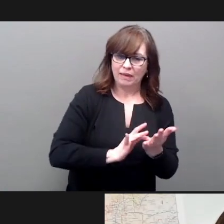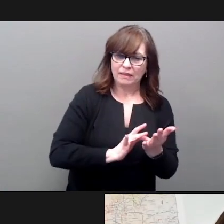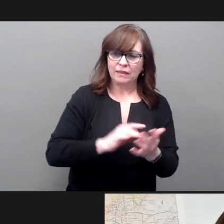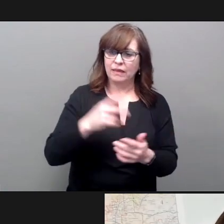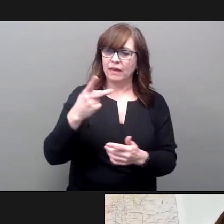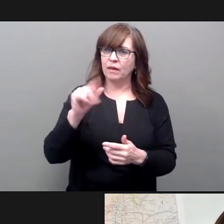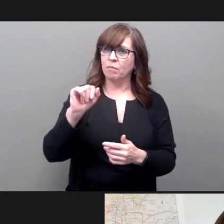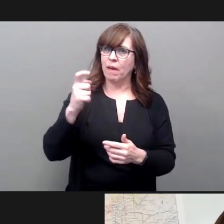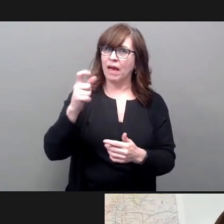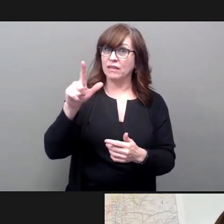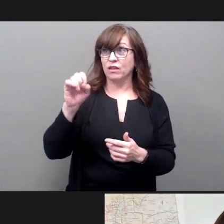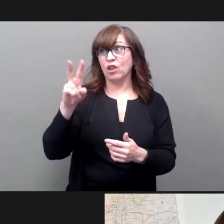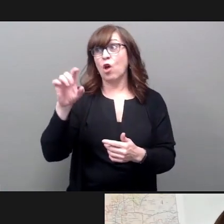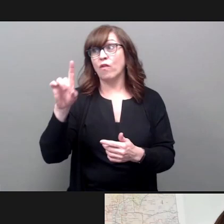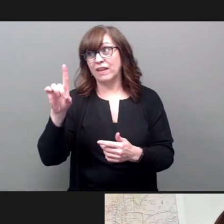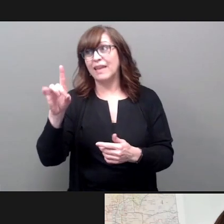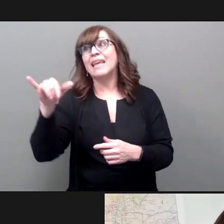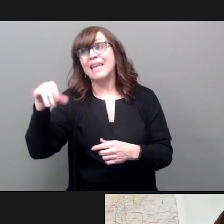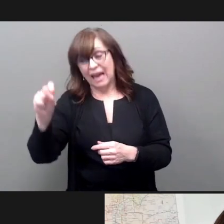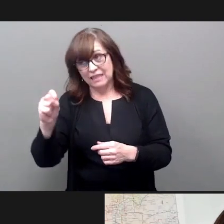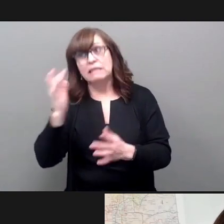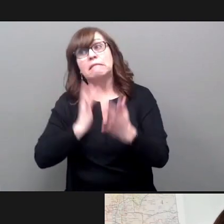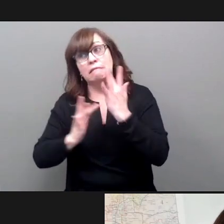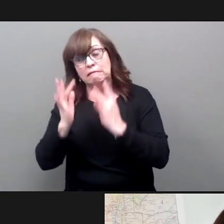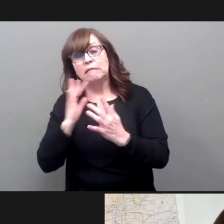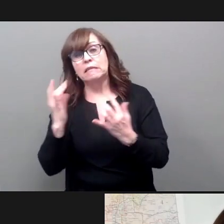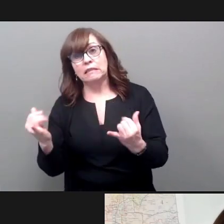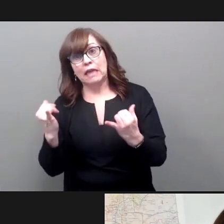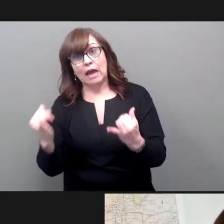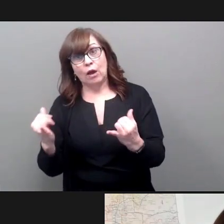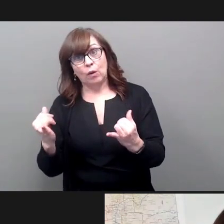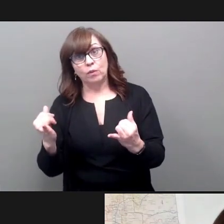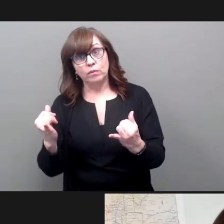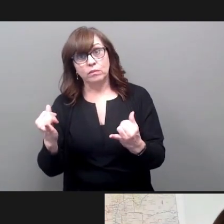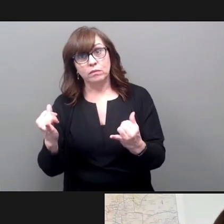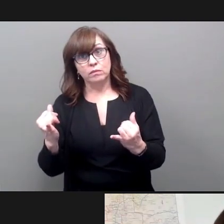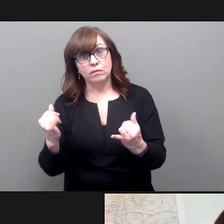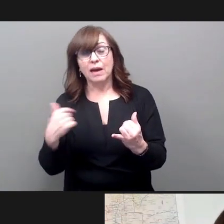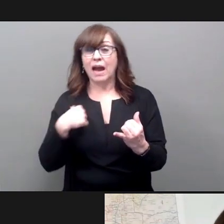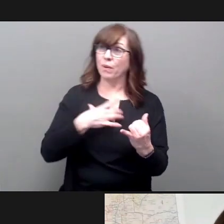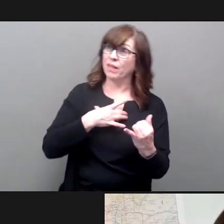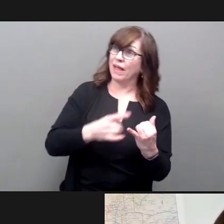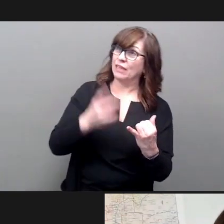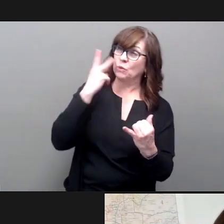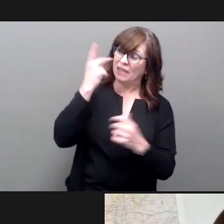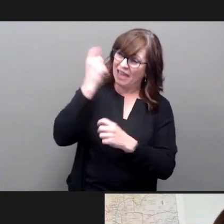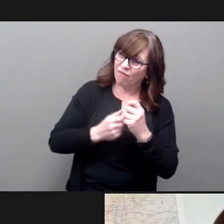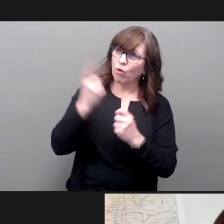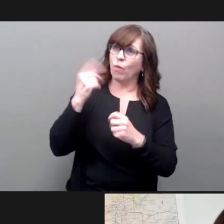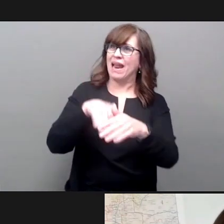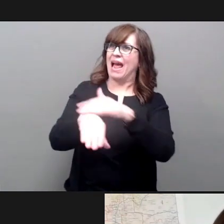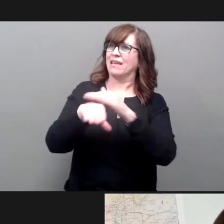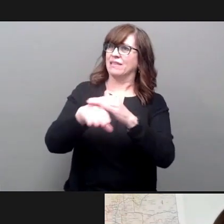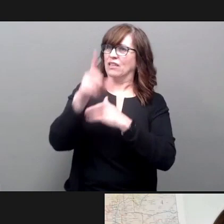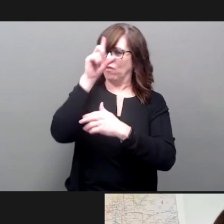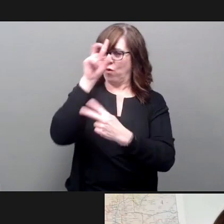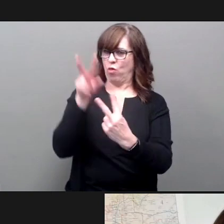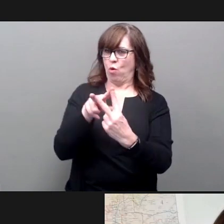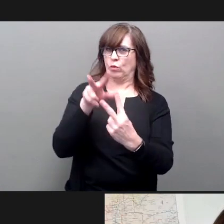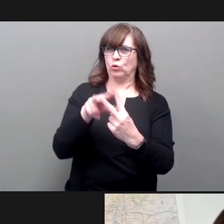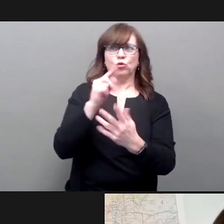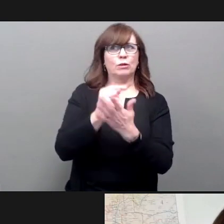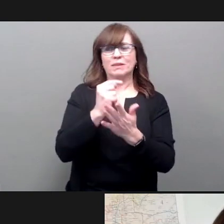which yes, we do have right now, I would like to see everybody have access to treatment. We don't have that today. I was actually talking